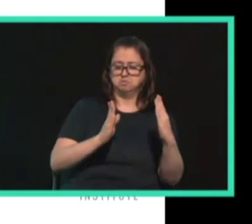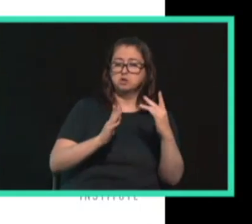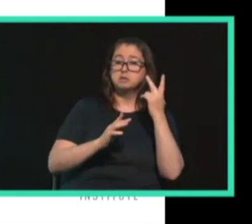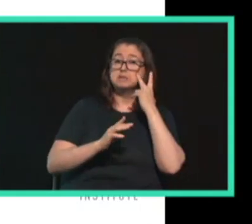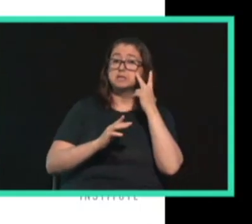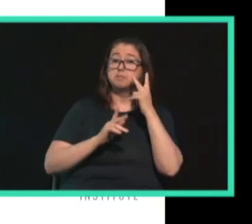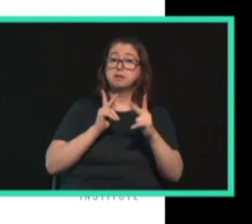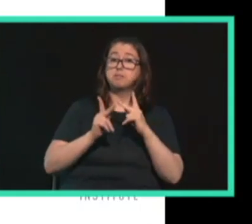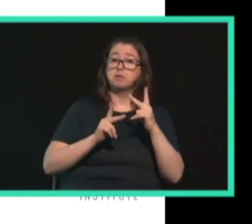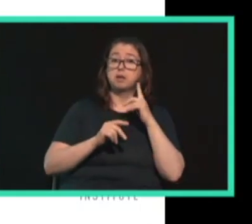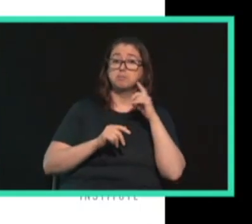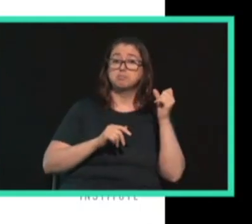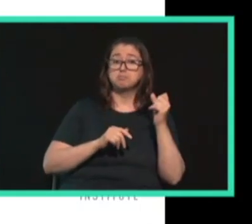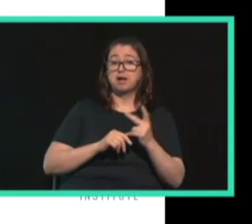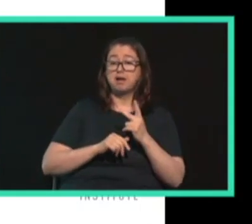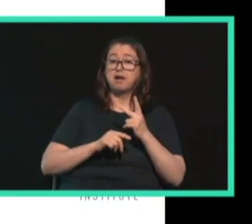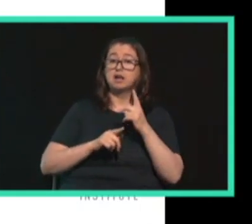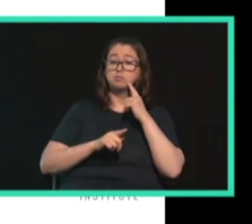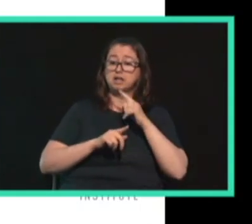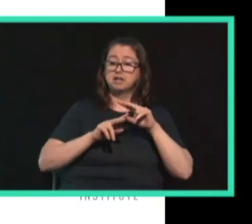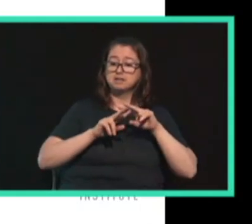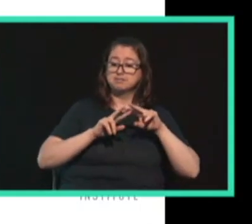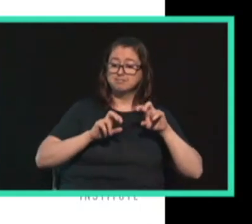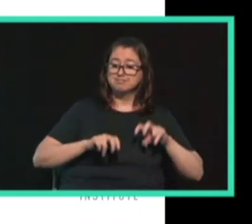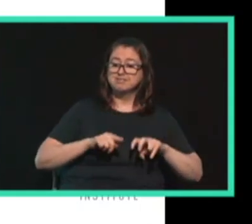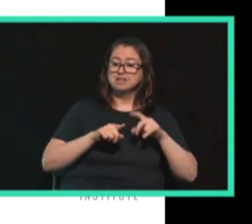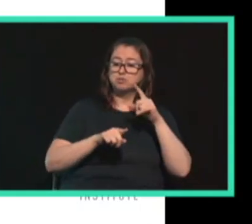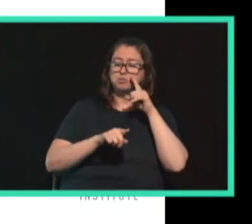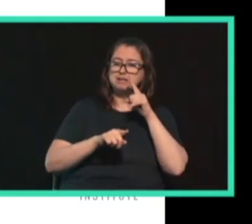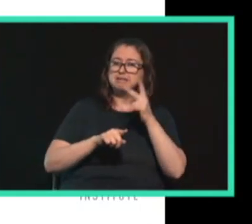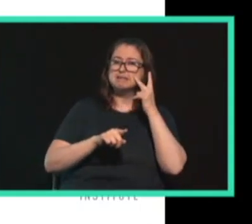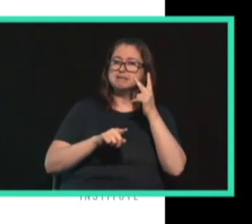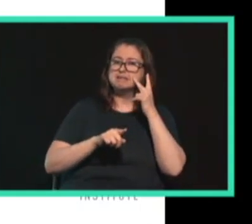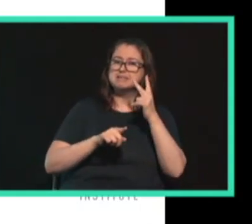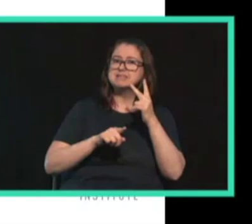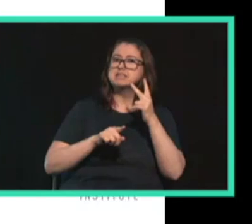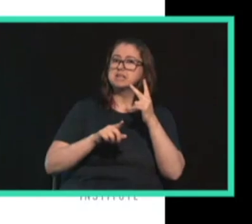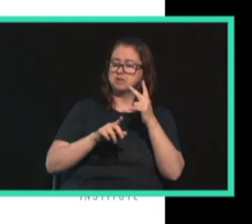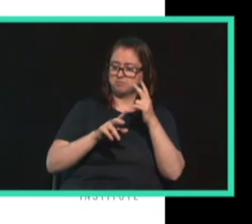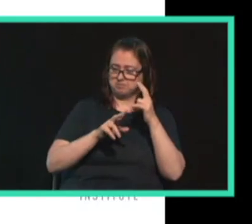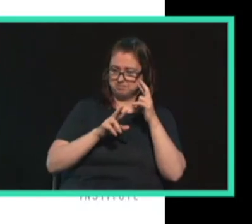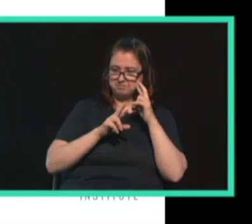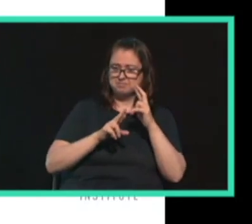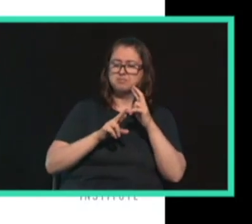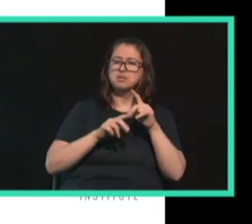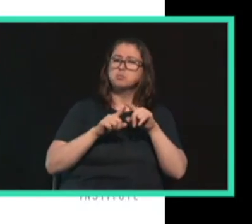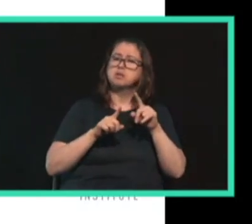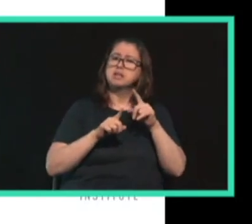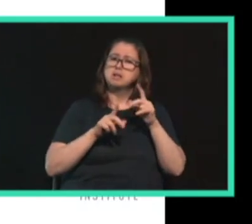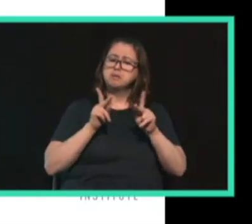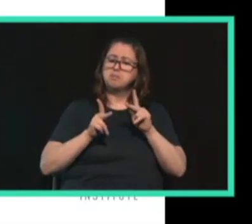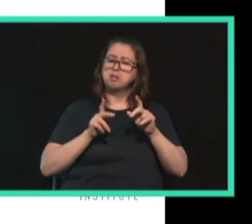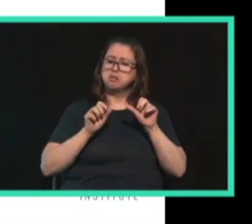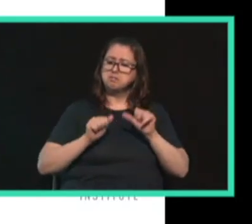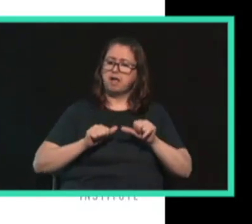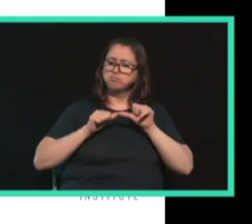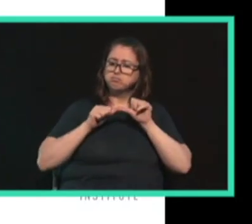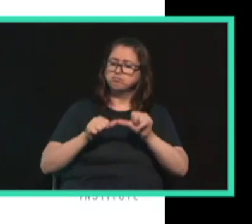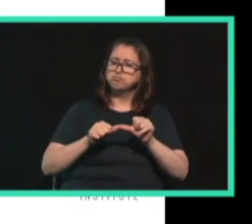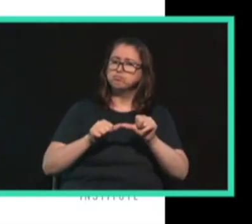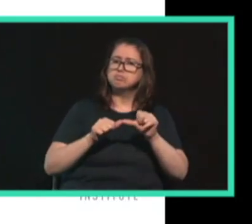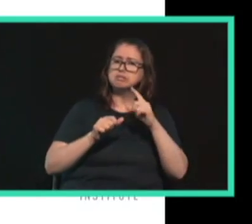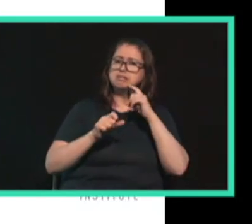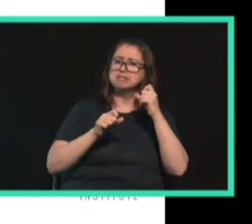returned for the assessment and who had gone in with elevated risk factors were able to maintain